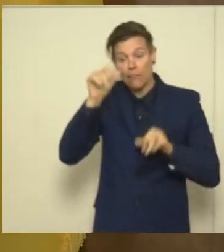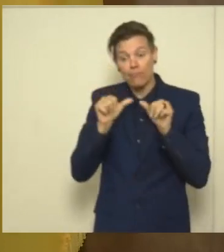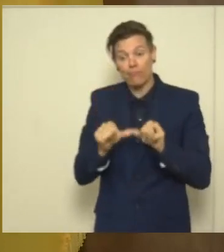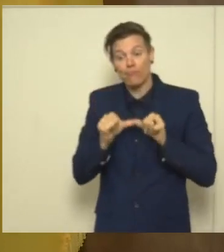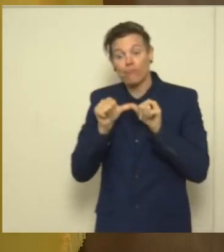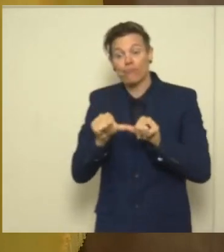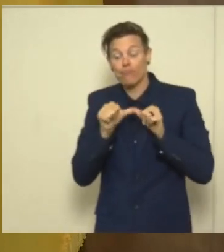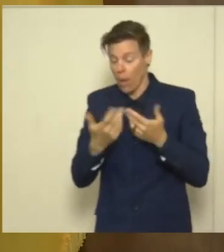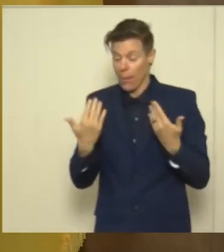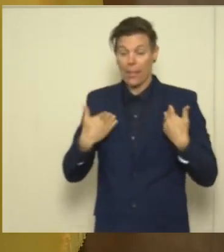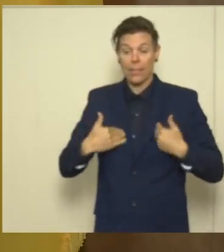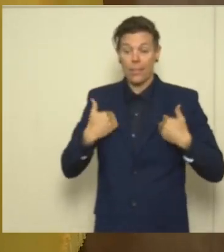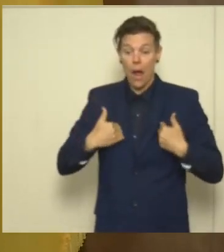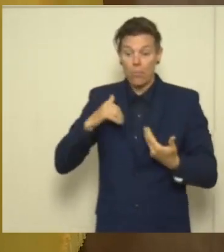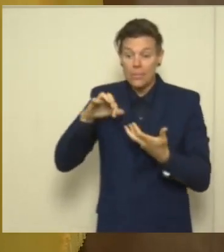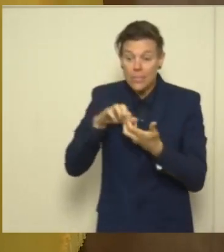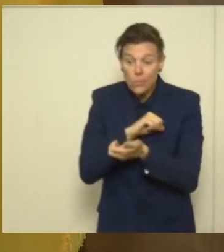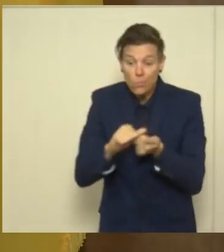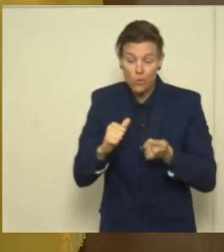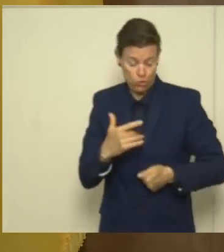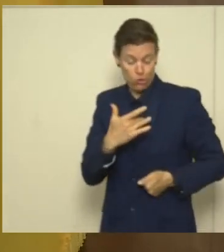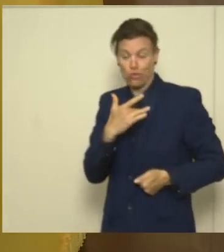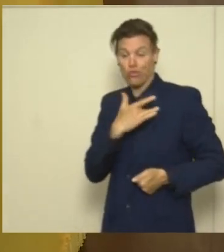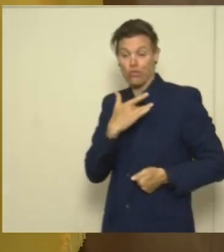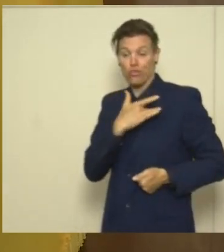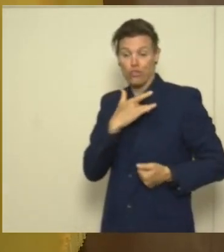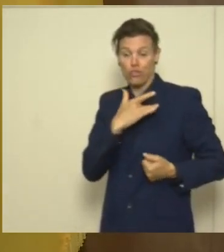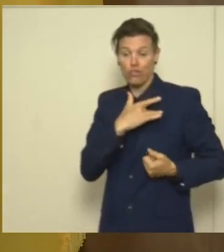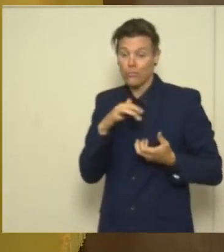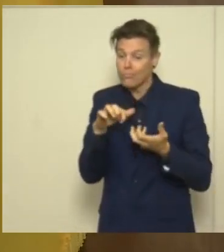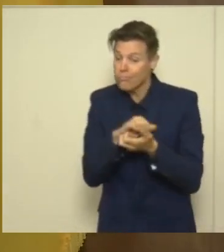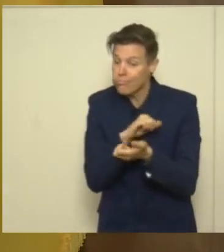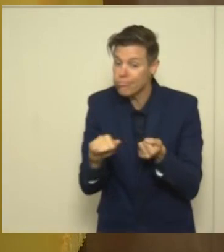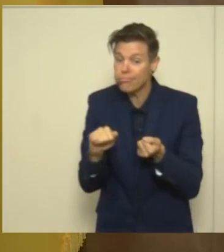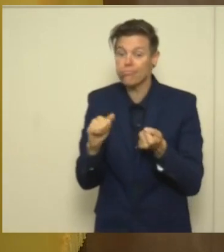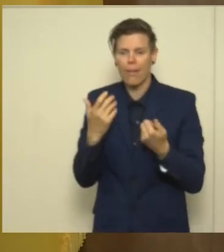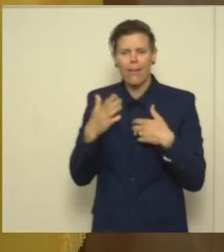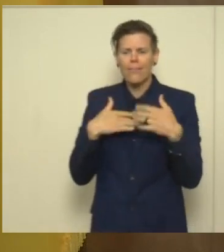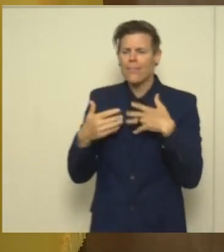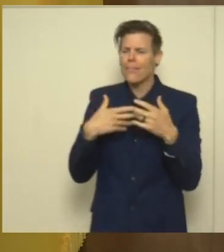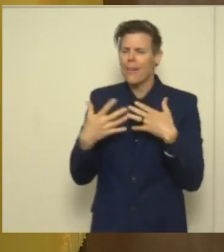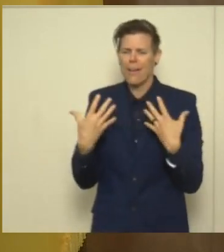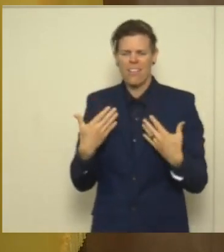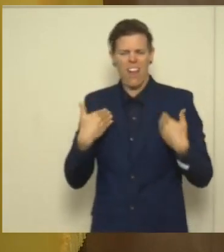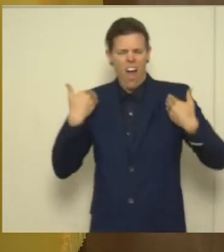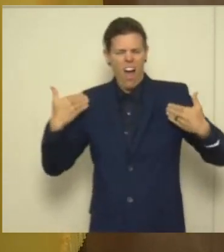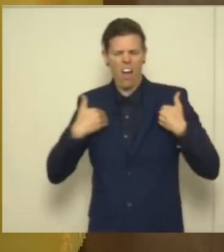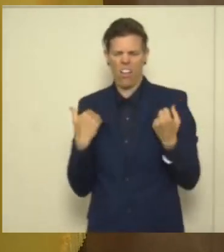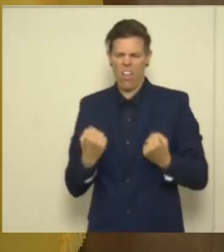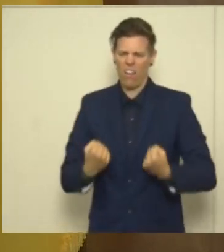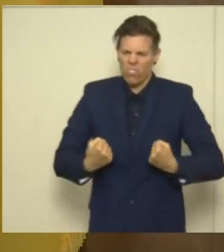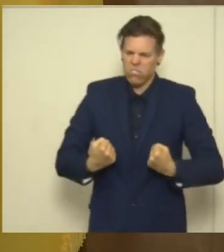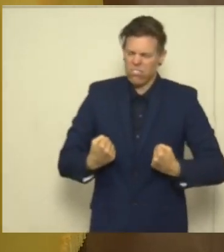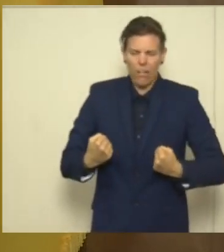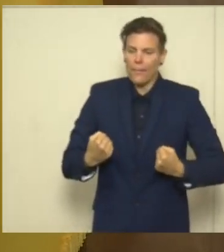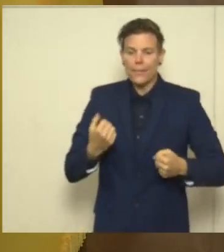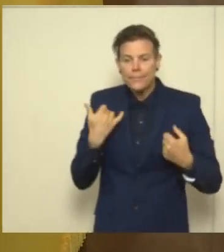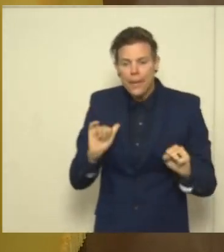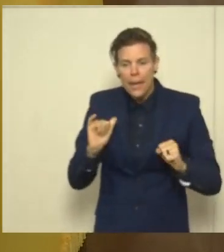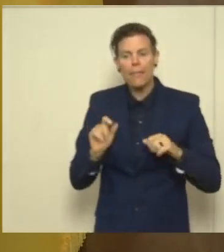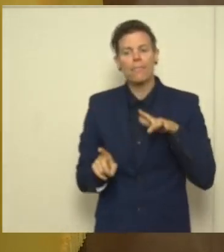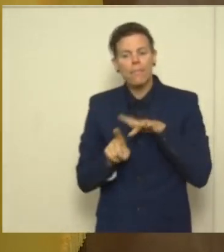even cardiac damage. We're learning. God forbid we would lose someone. It is not